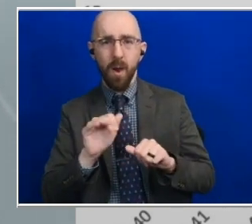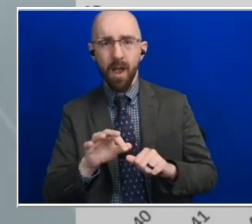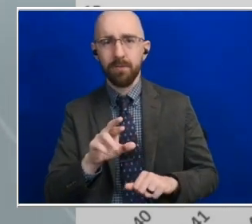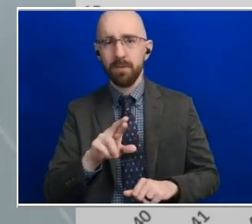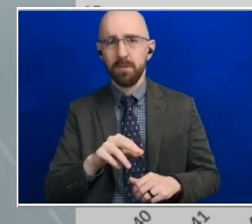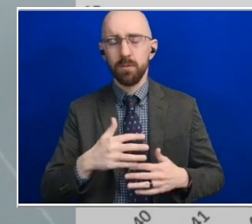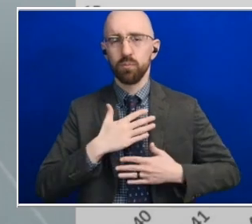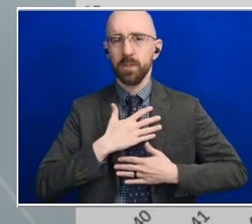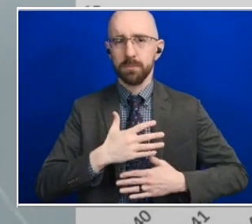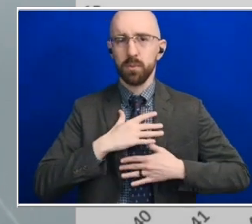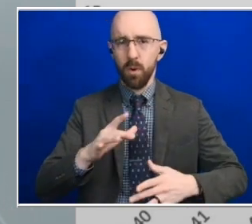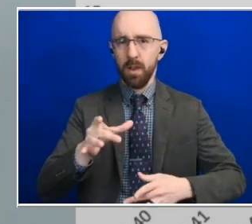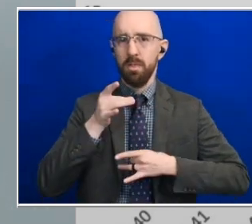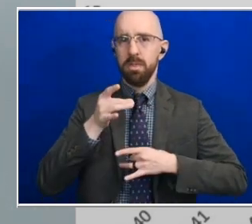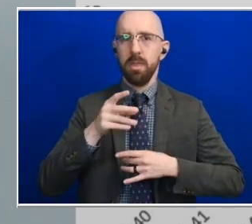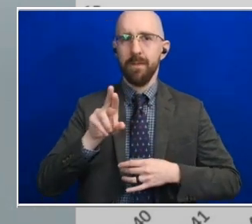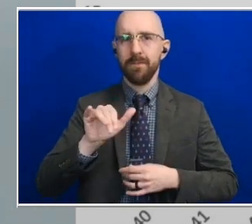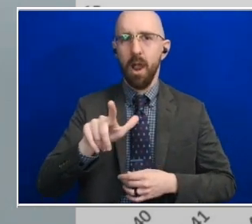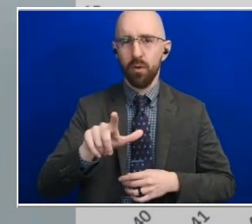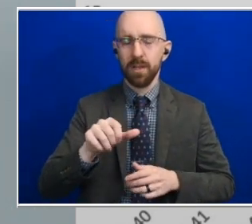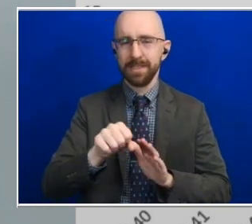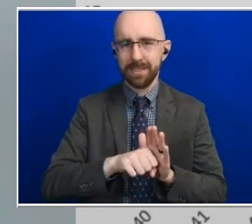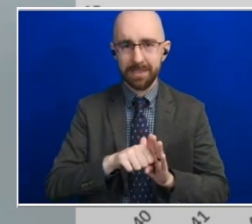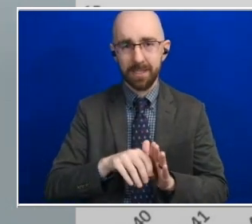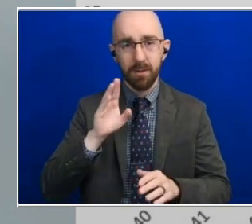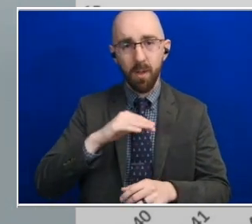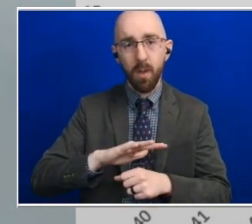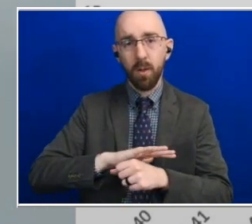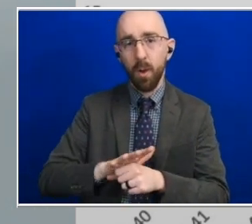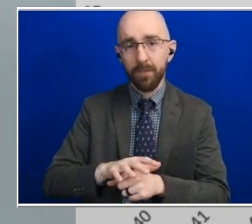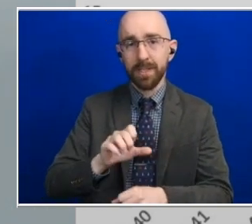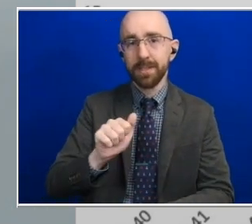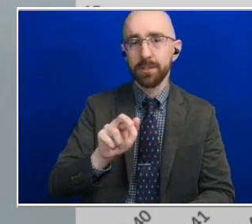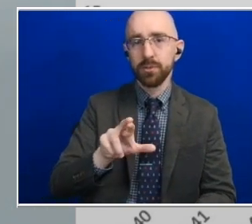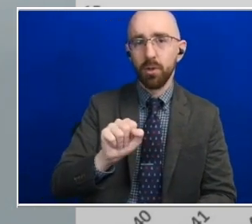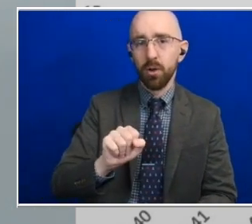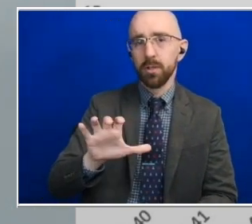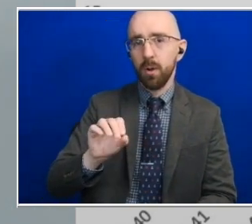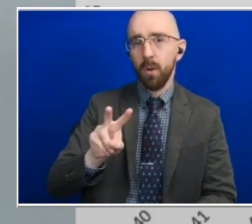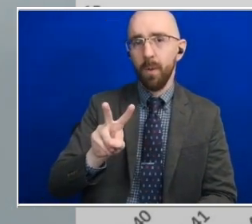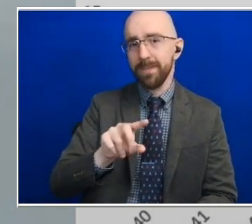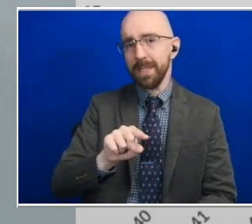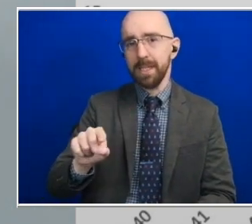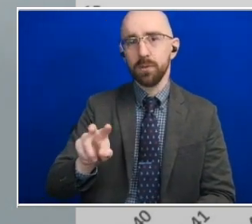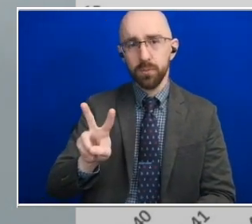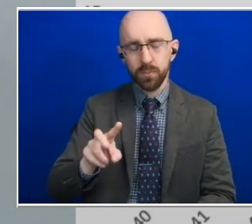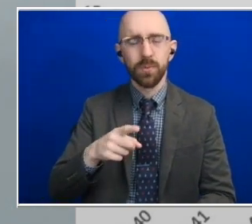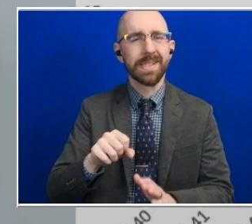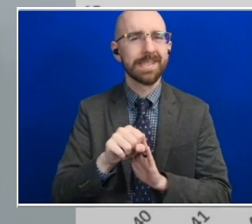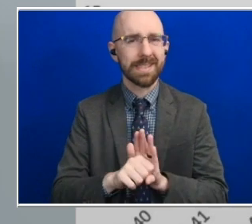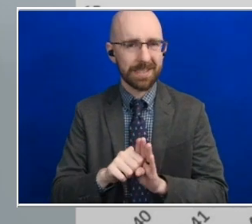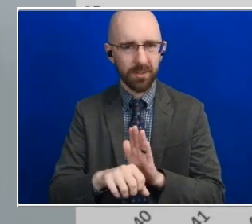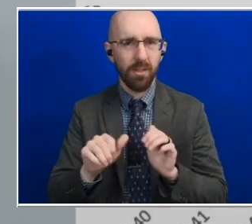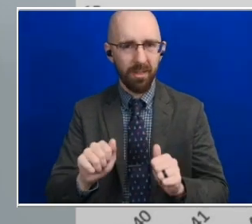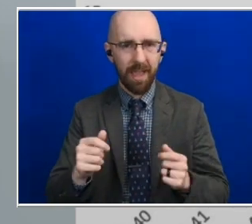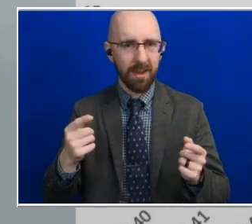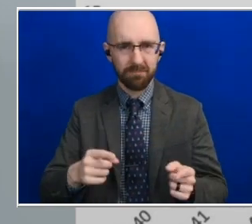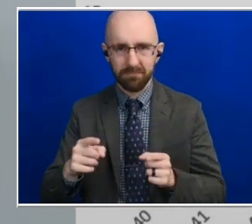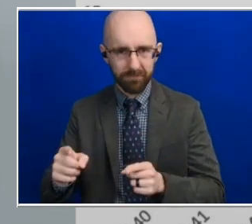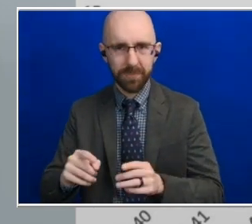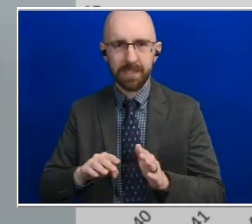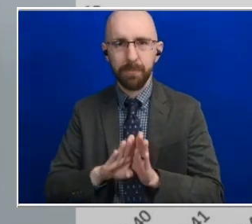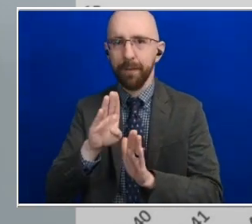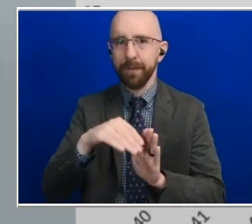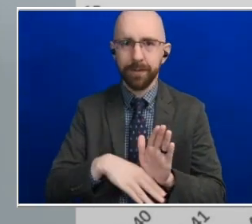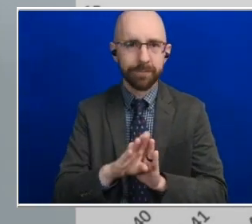know COVID, our SARS-CoV-2, is seasonal in the fact that it can occur or have spikes in any season that it